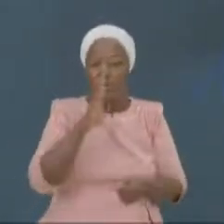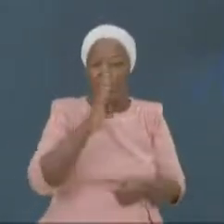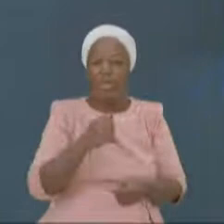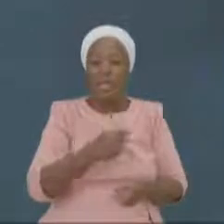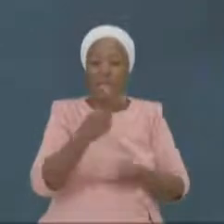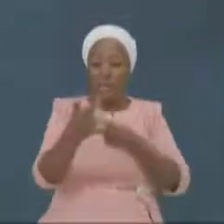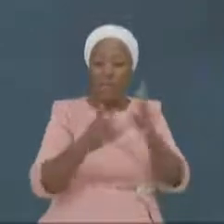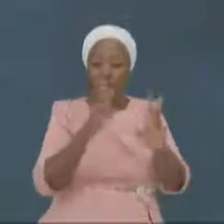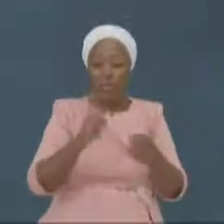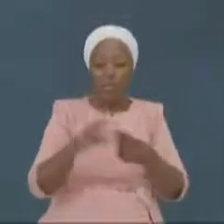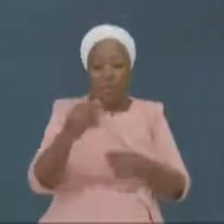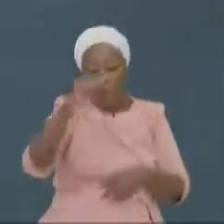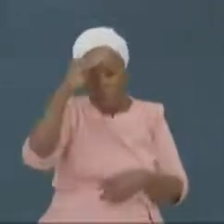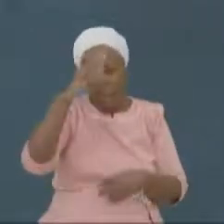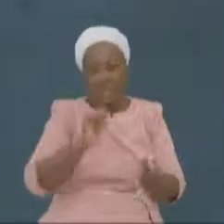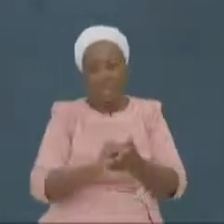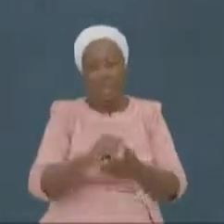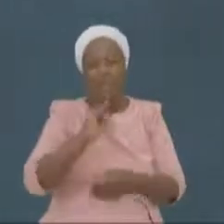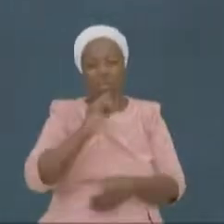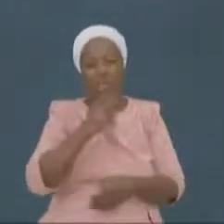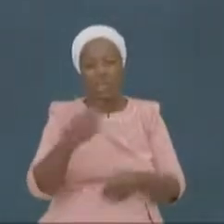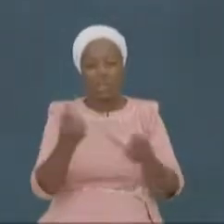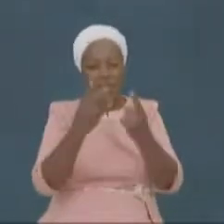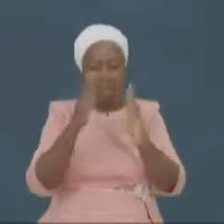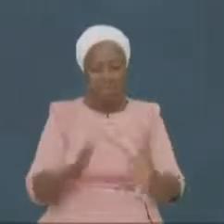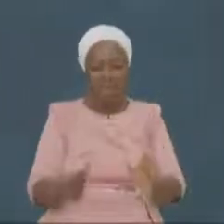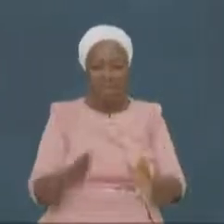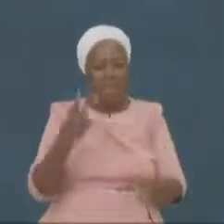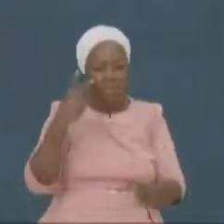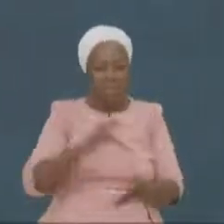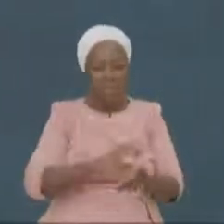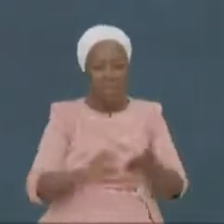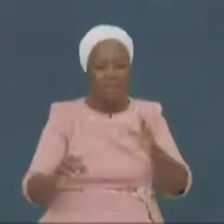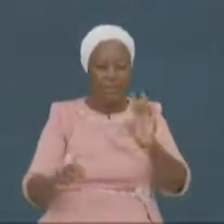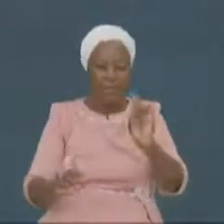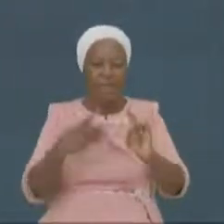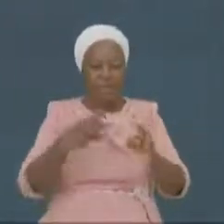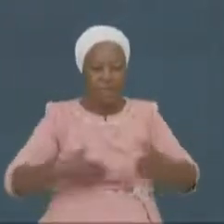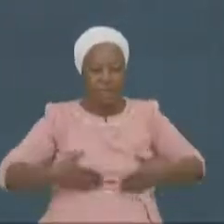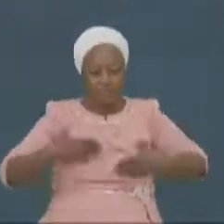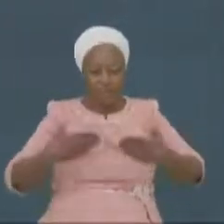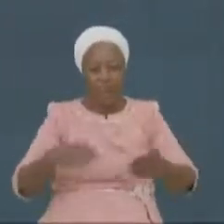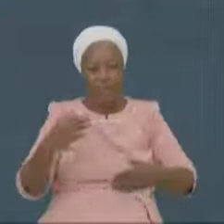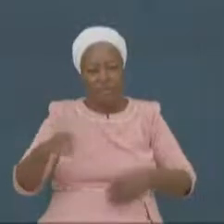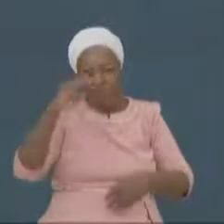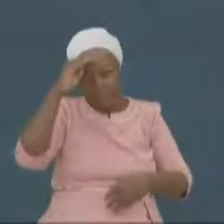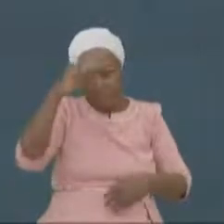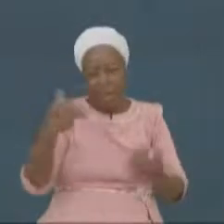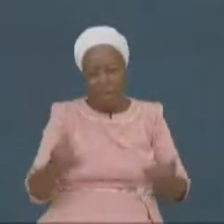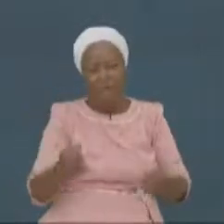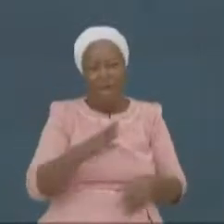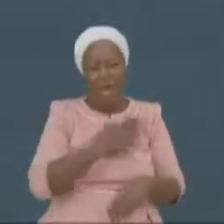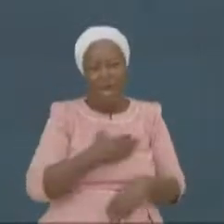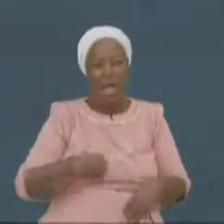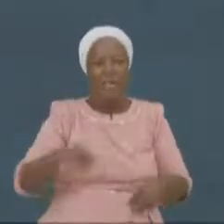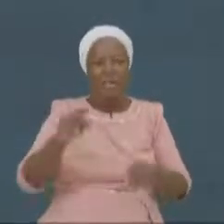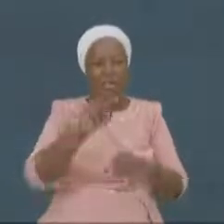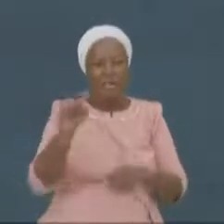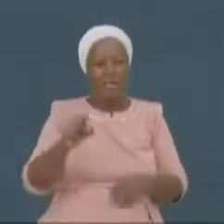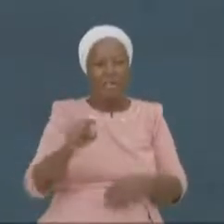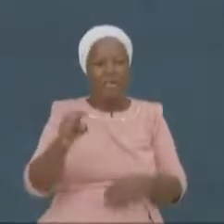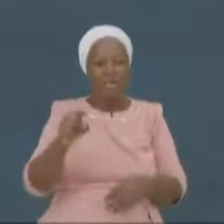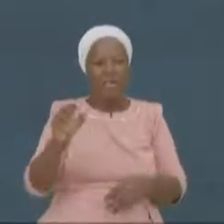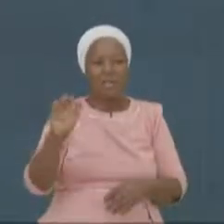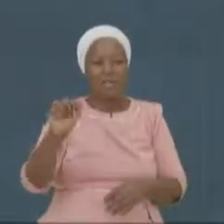is a sinner. Look at verse 8, the confession of the man. And Zacchaeus stood and said unto the